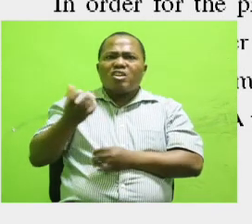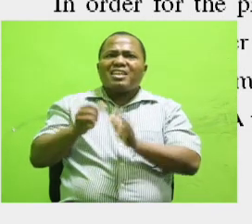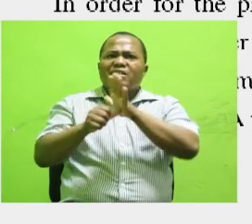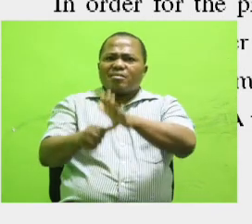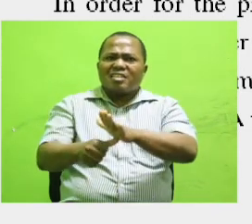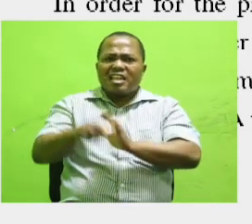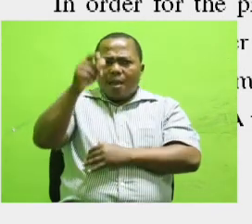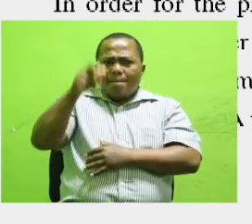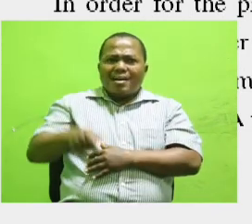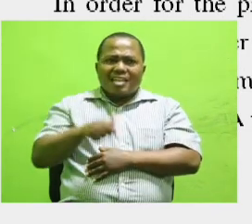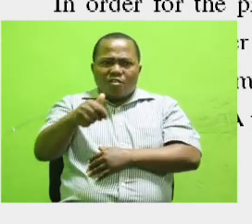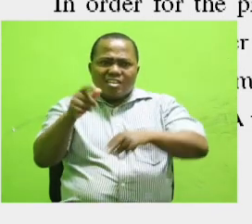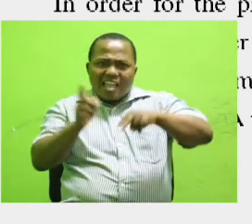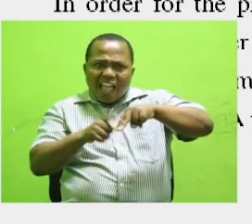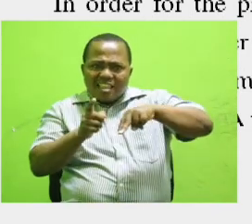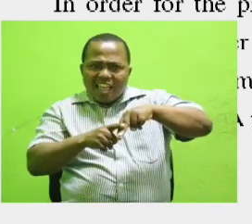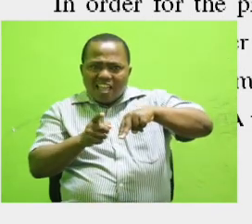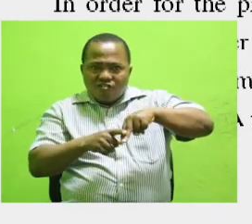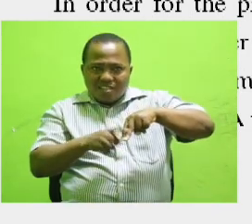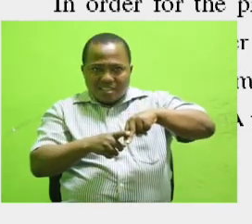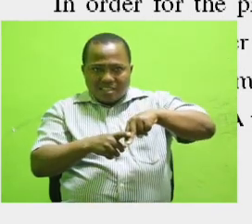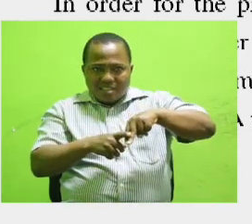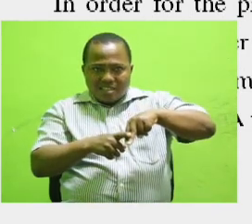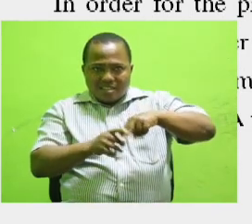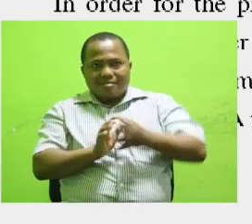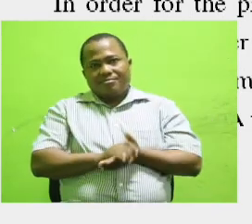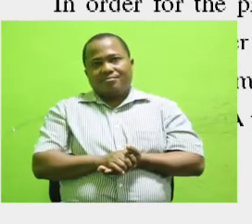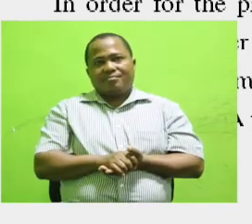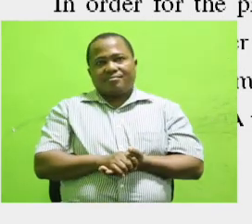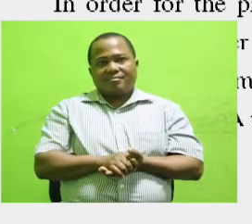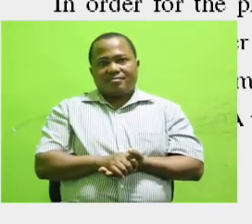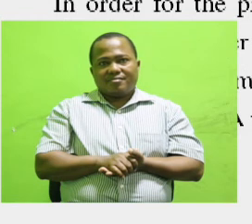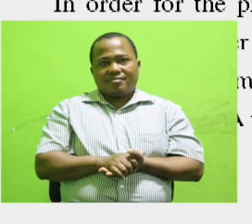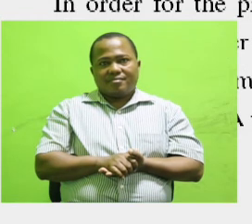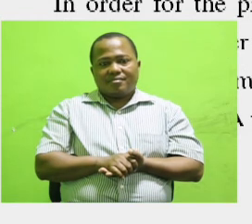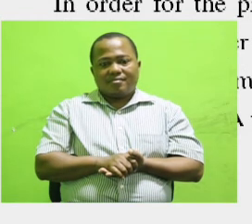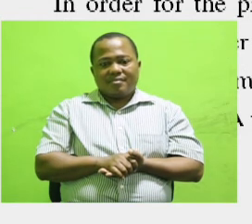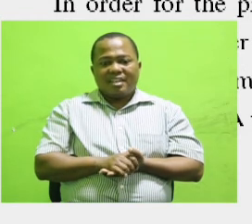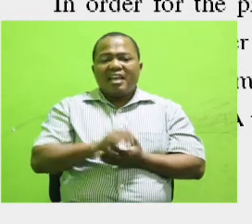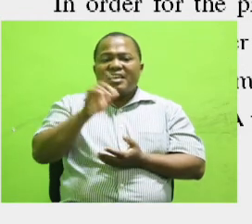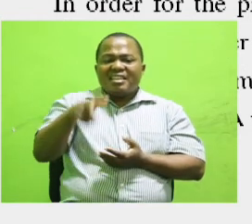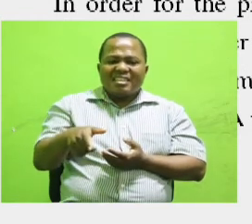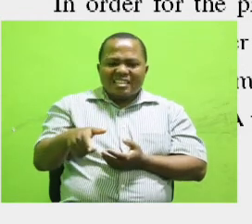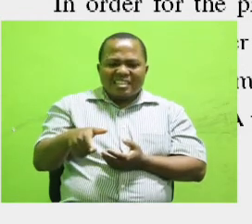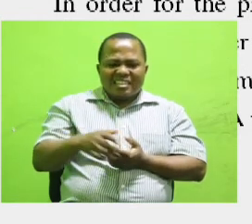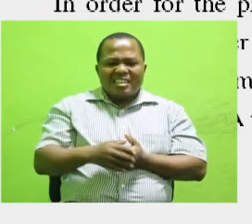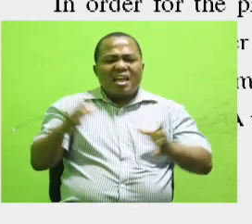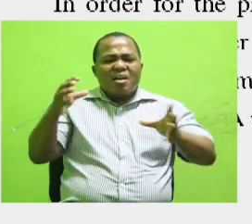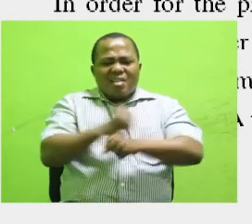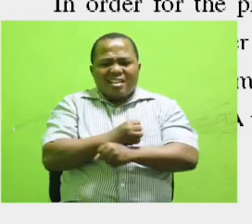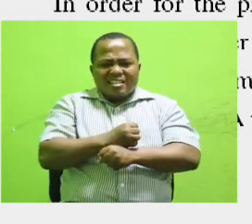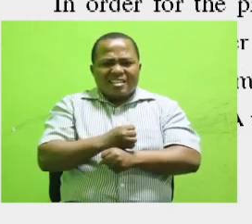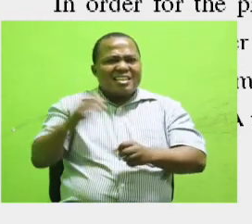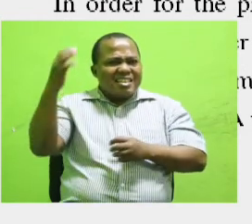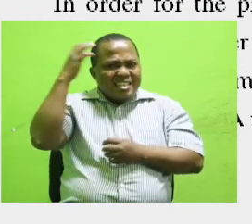HIV AIDS, it brings much sadness to them, it brings much psychological problems to